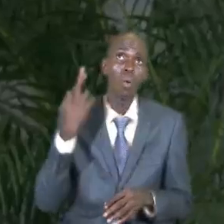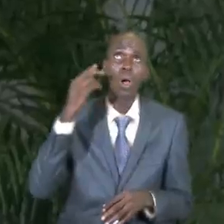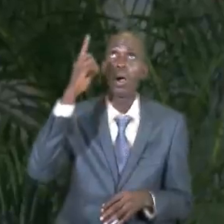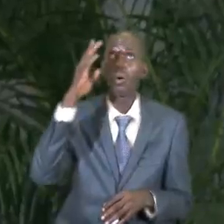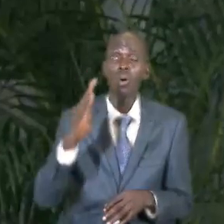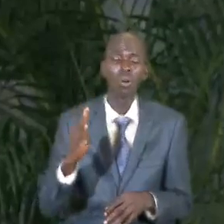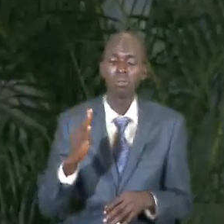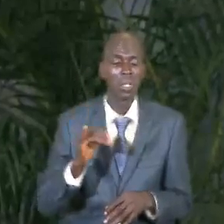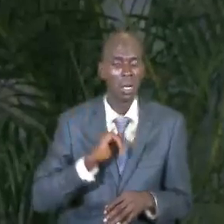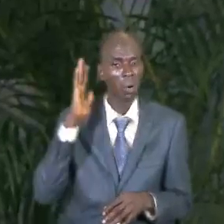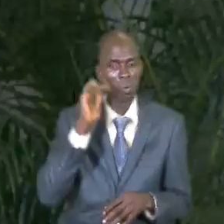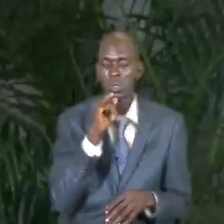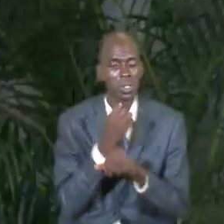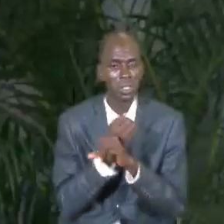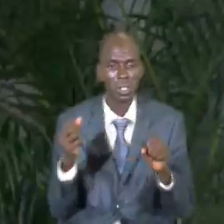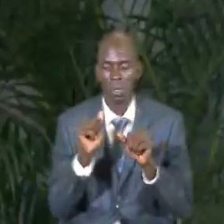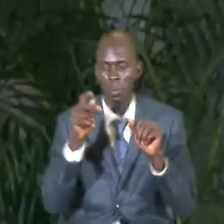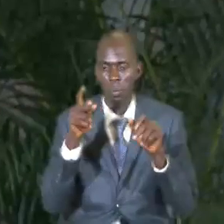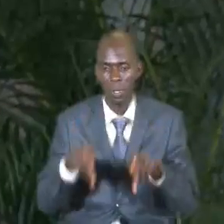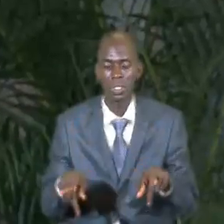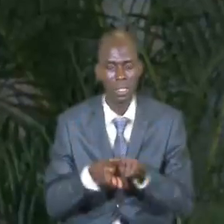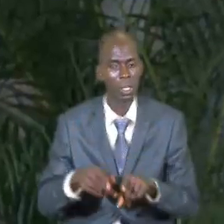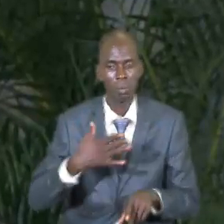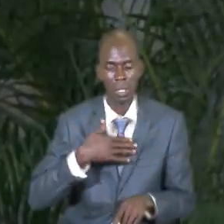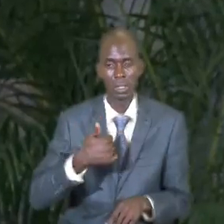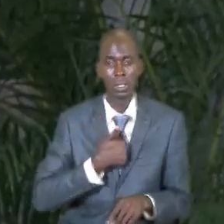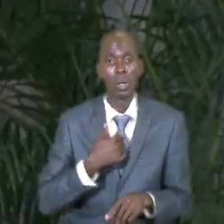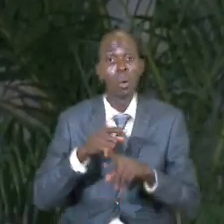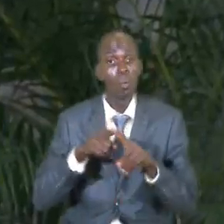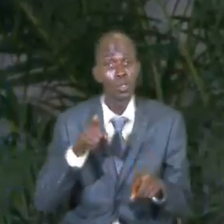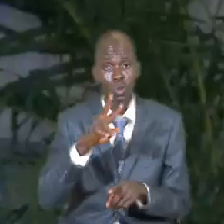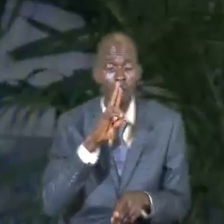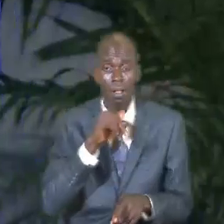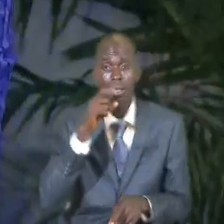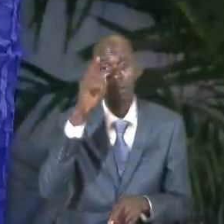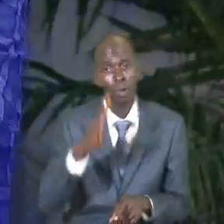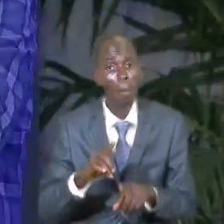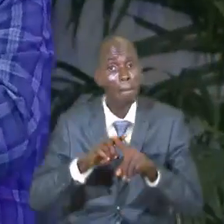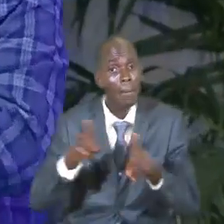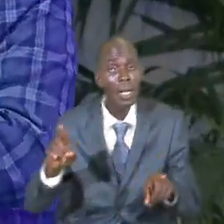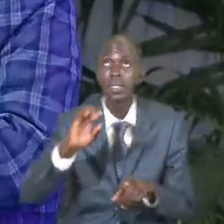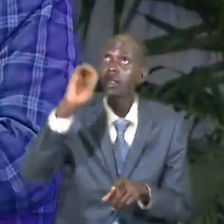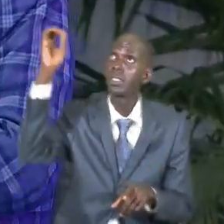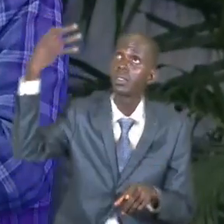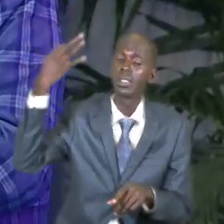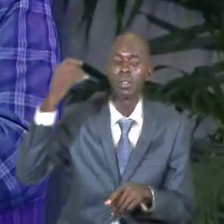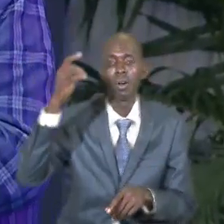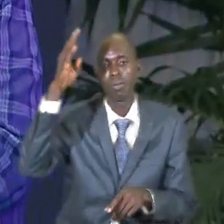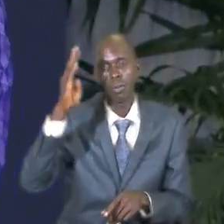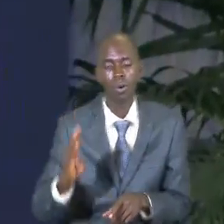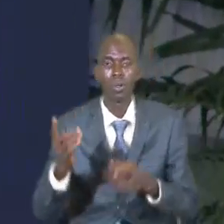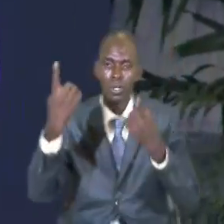you are not God. God's grace is coming unto you. And the people that think they cannot be